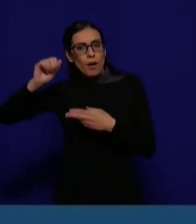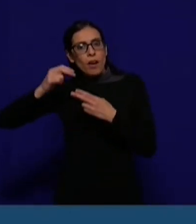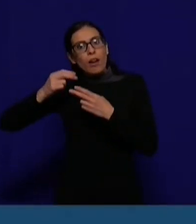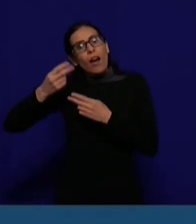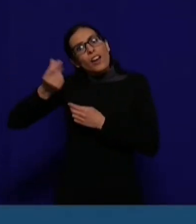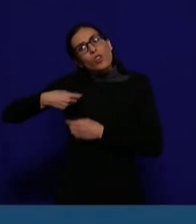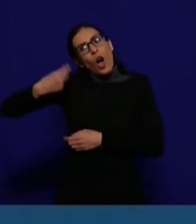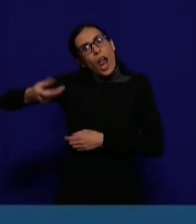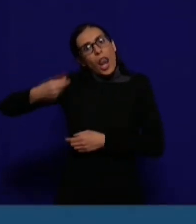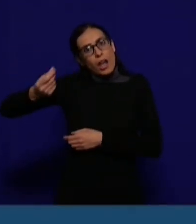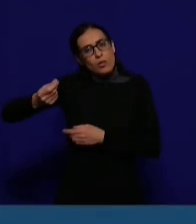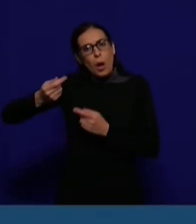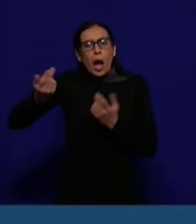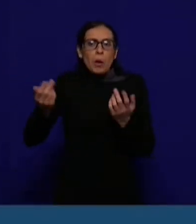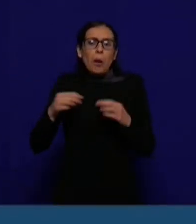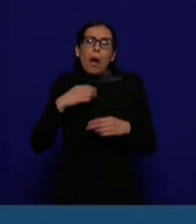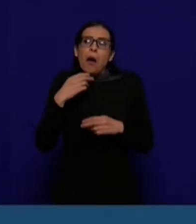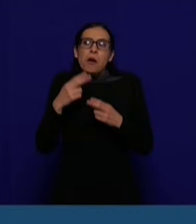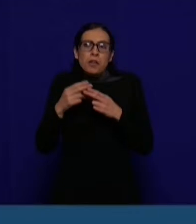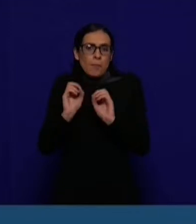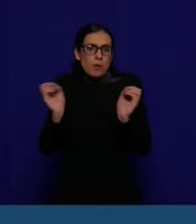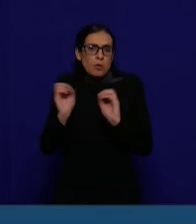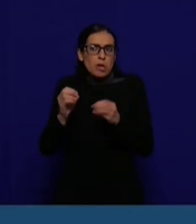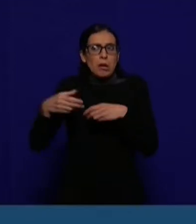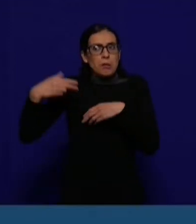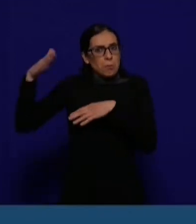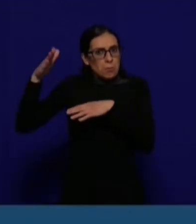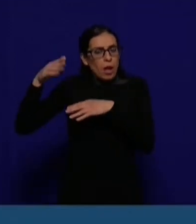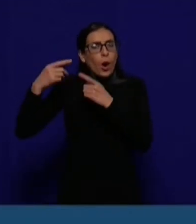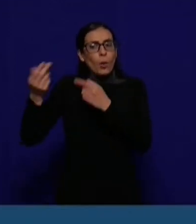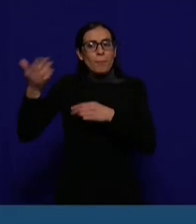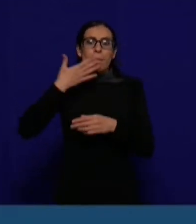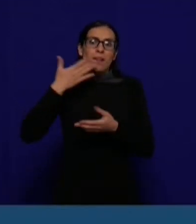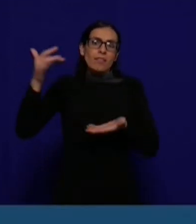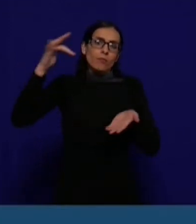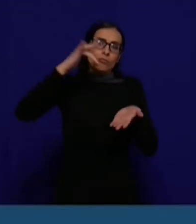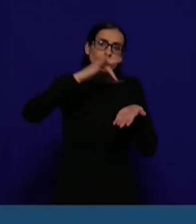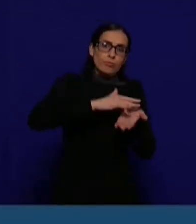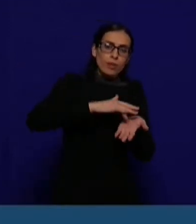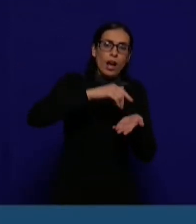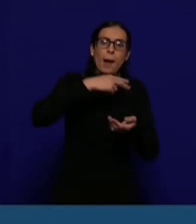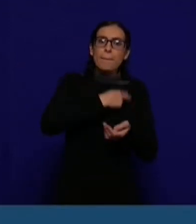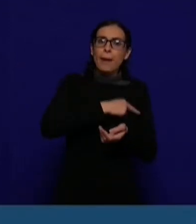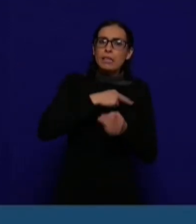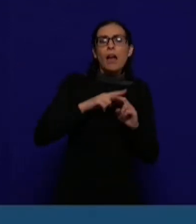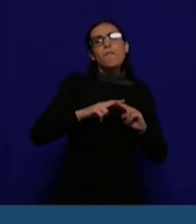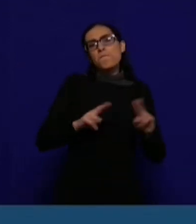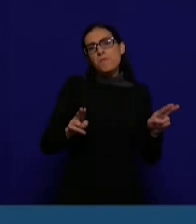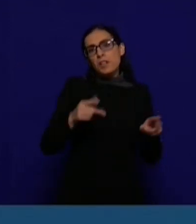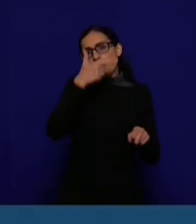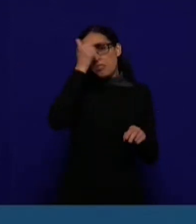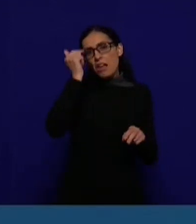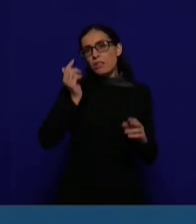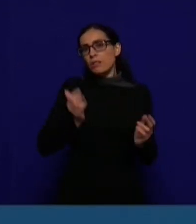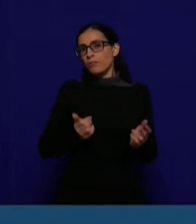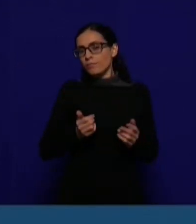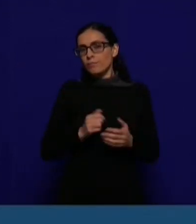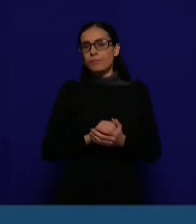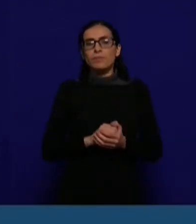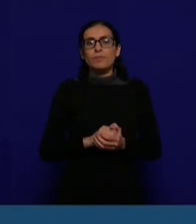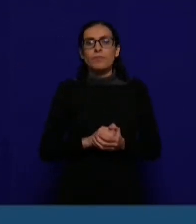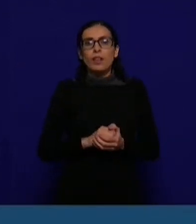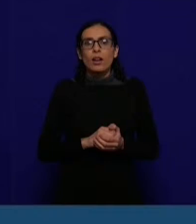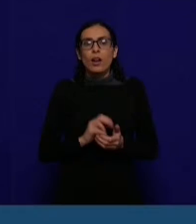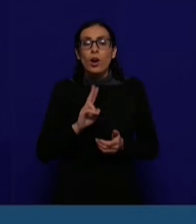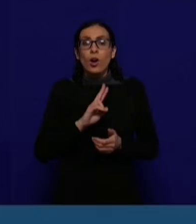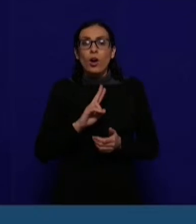have a situation where cases are imported and all our efforts would be in vain? And could you also give us a bit of an update? You mentioned the variants,